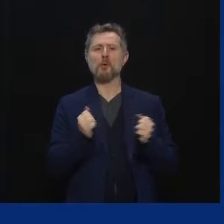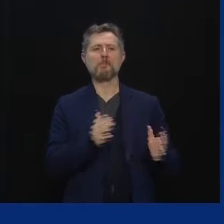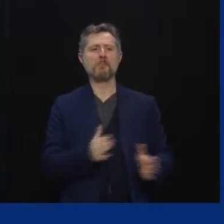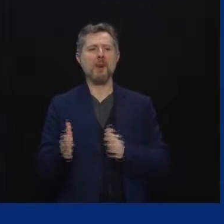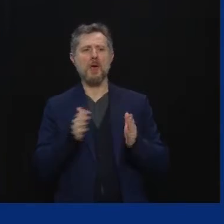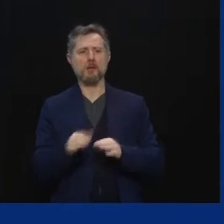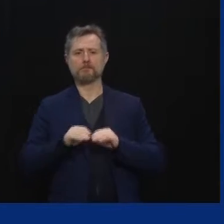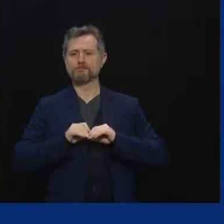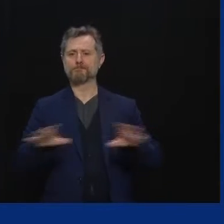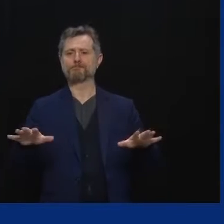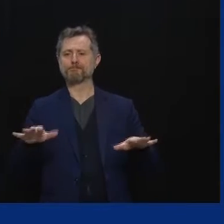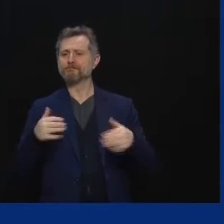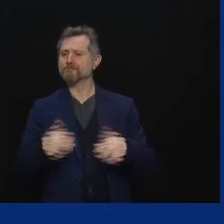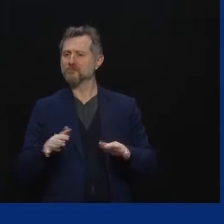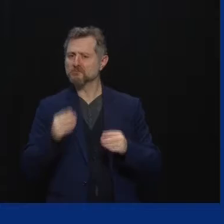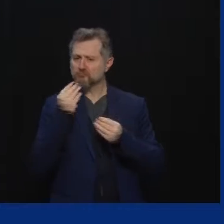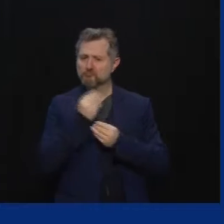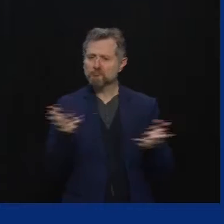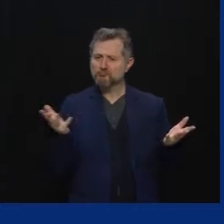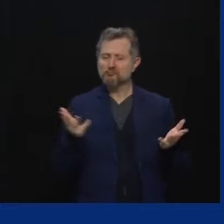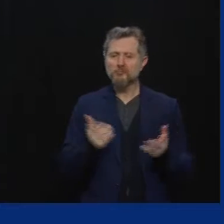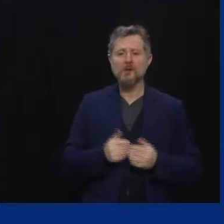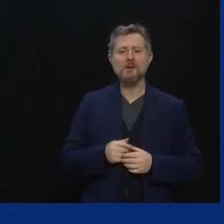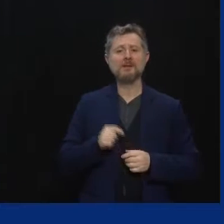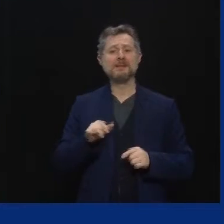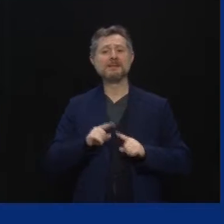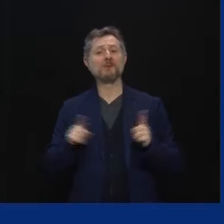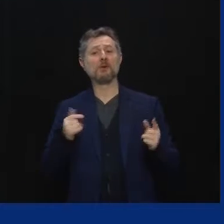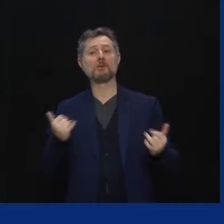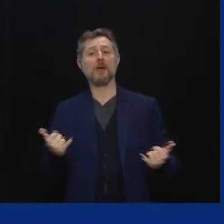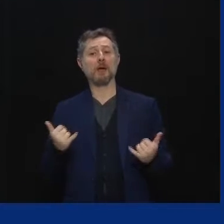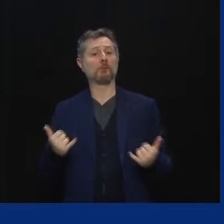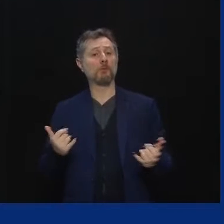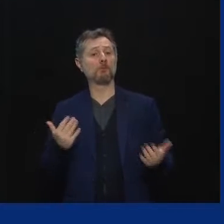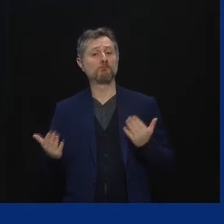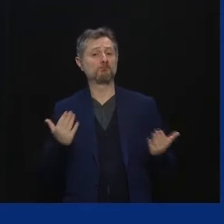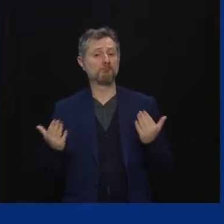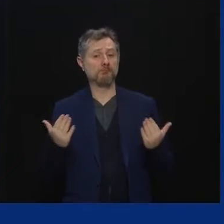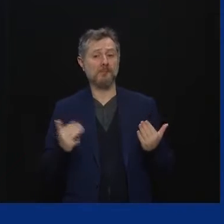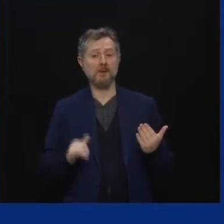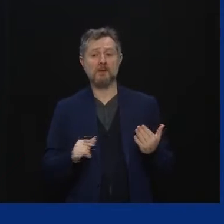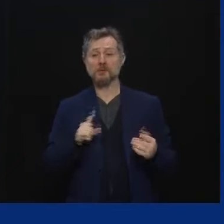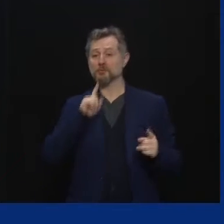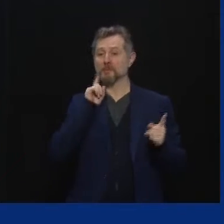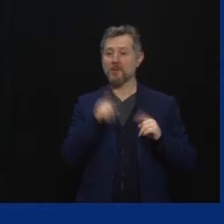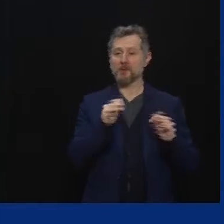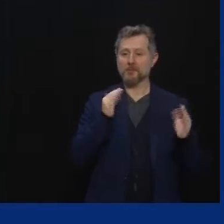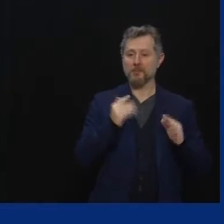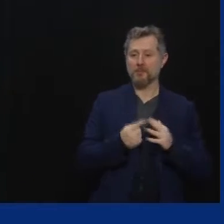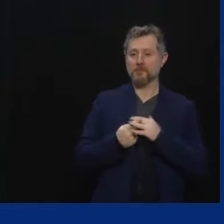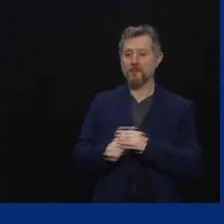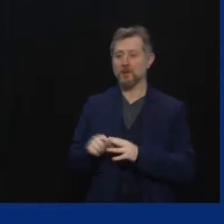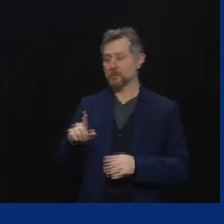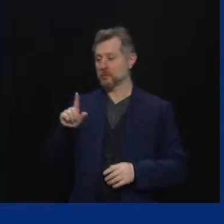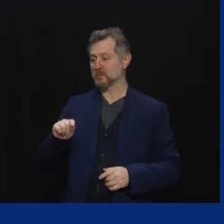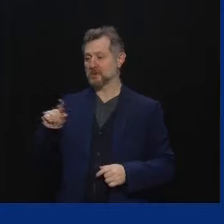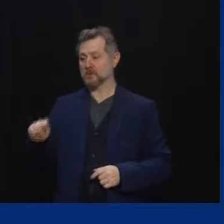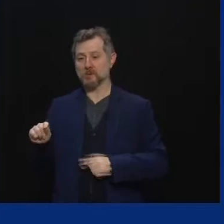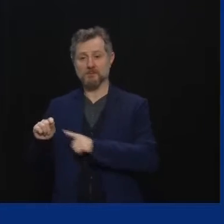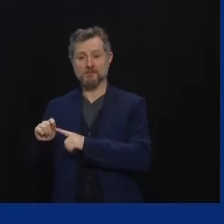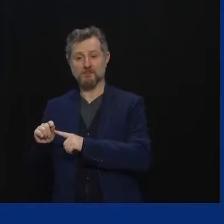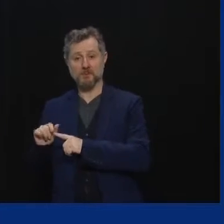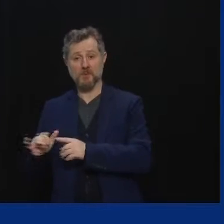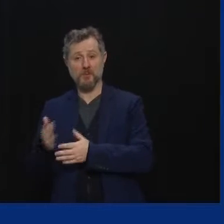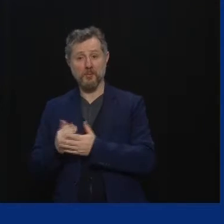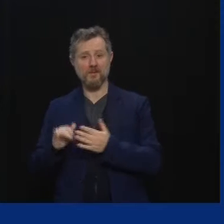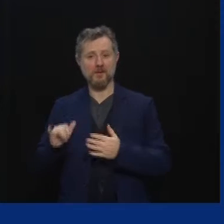our response now and at the outset of the pandemic in 2020 was a different president. And that